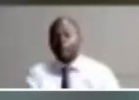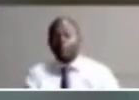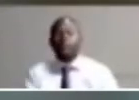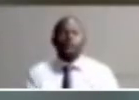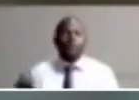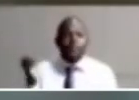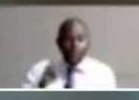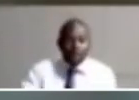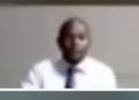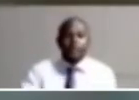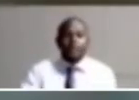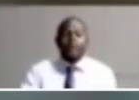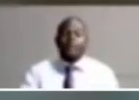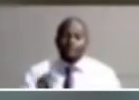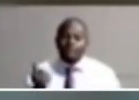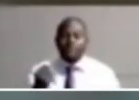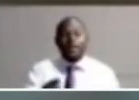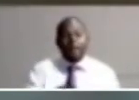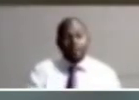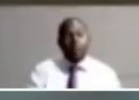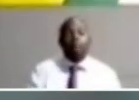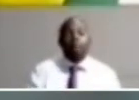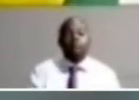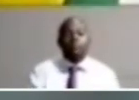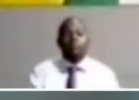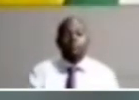the 1st of April.